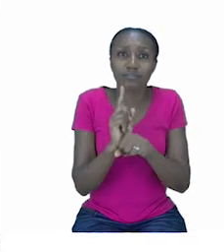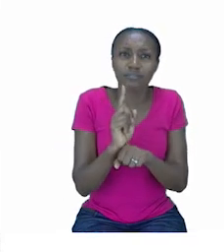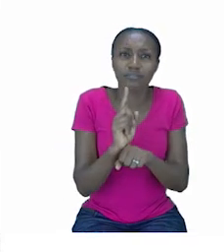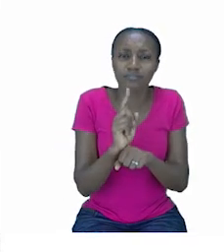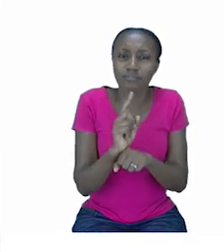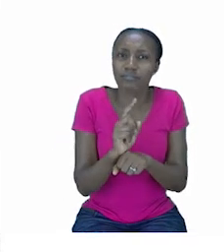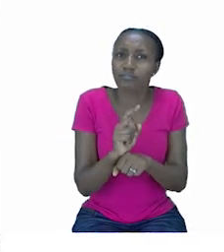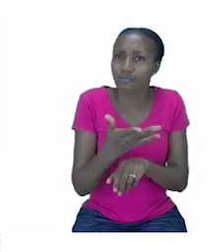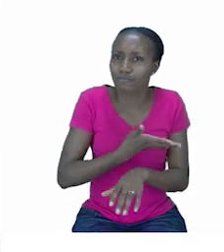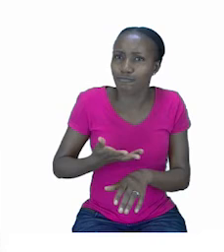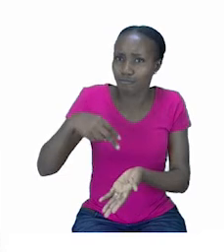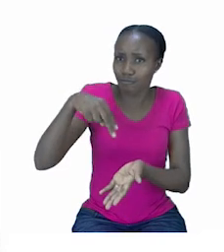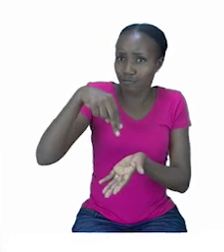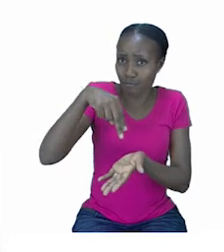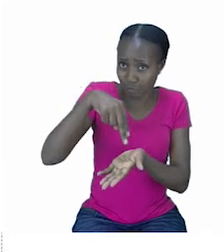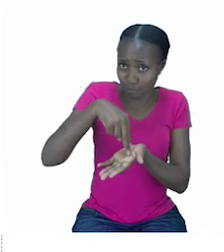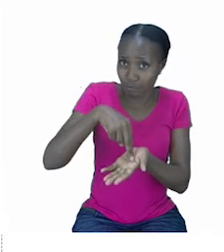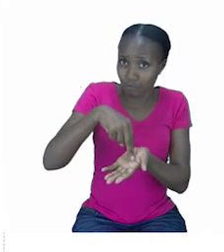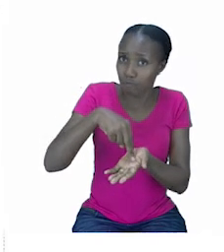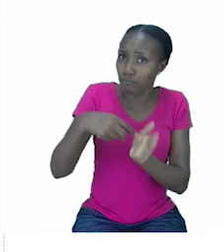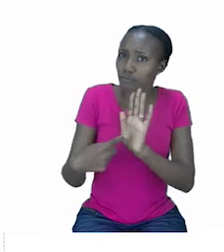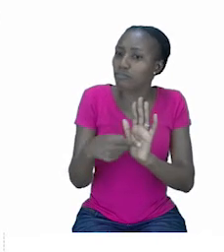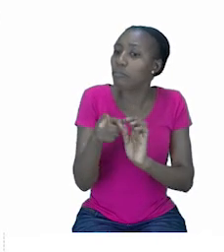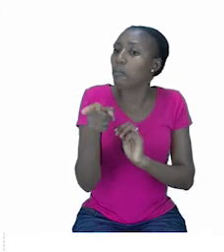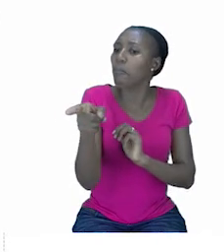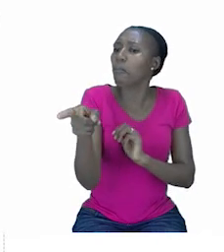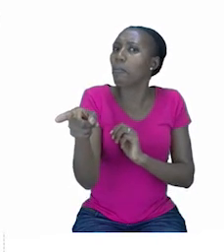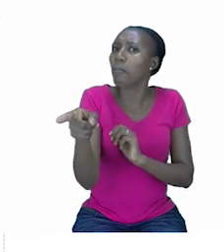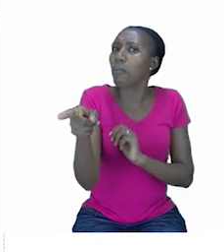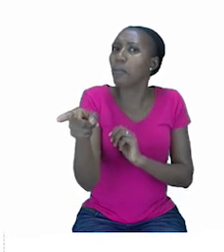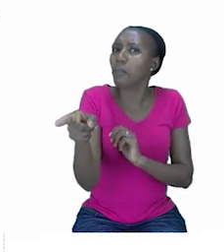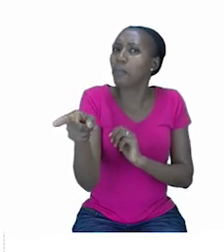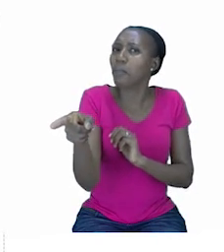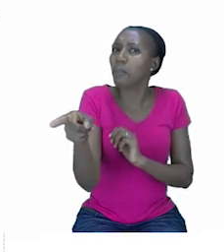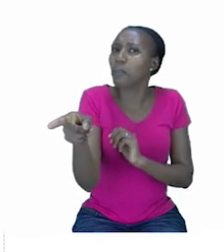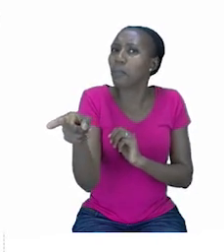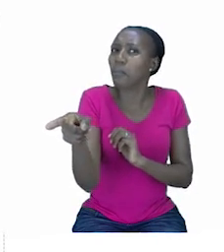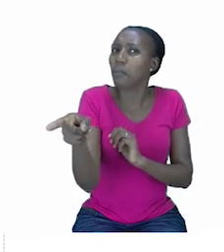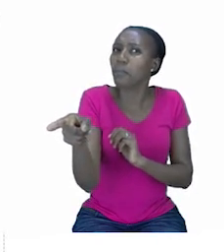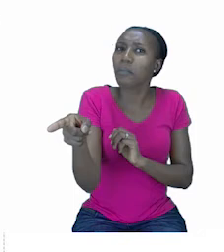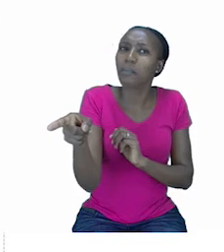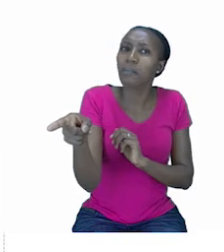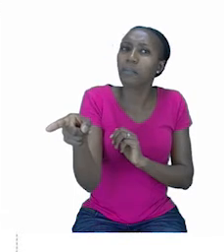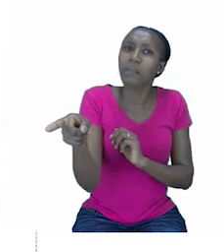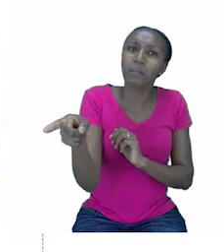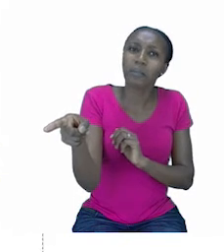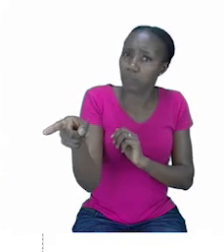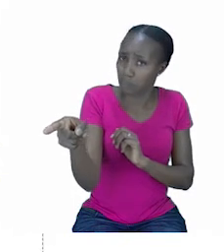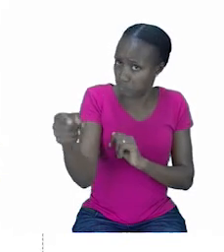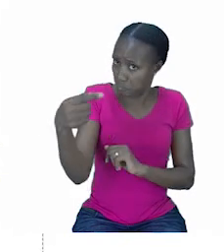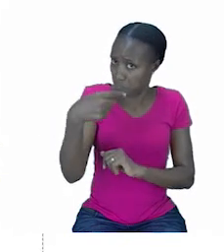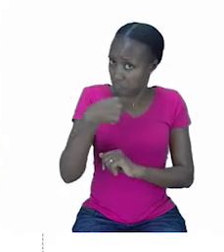and she is pointing somewhere. Where is that person pointing? Do we say